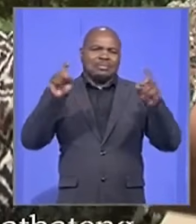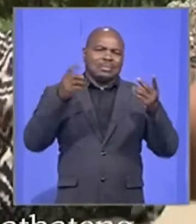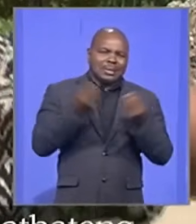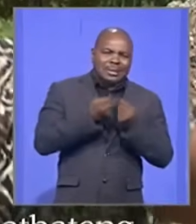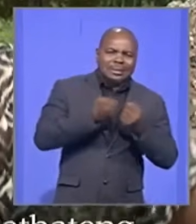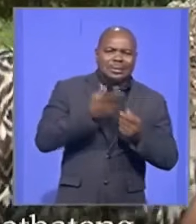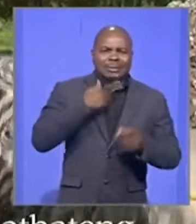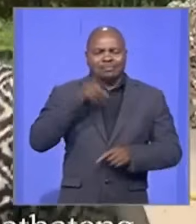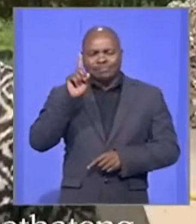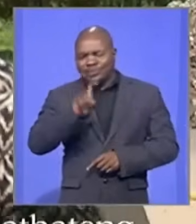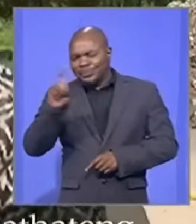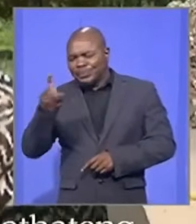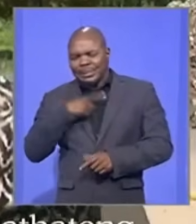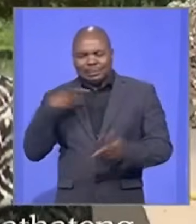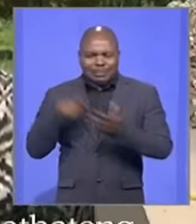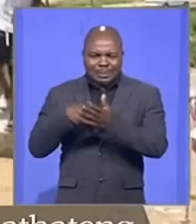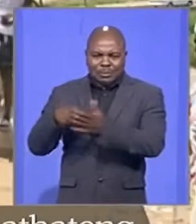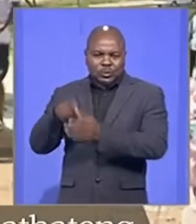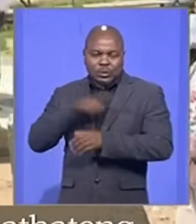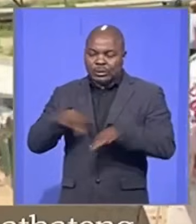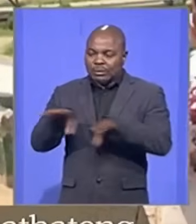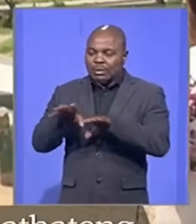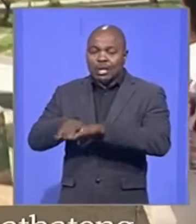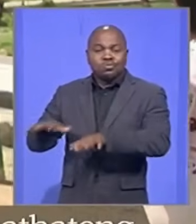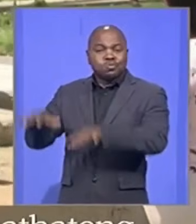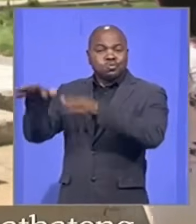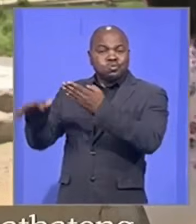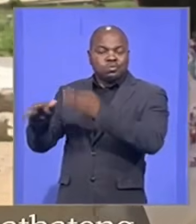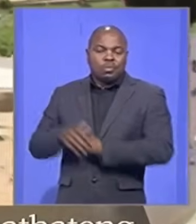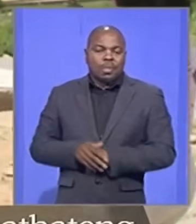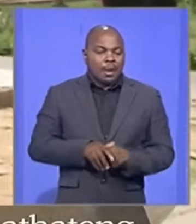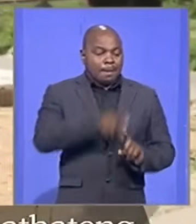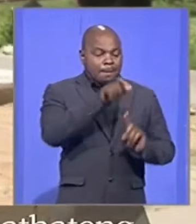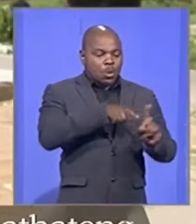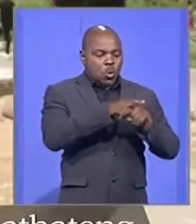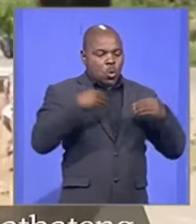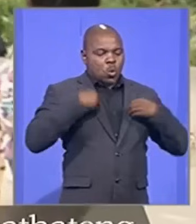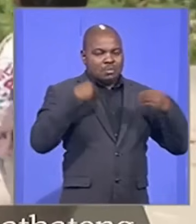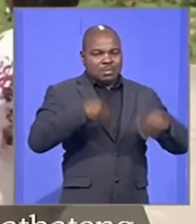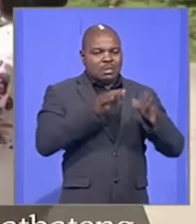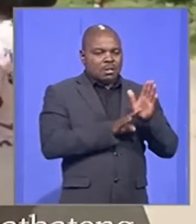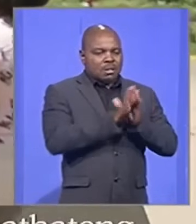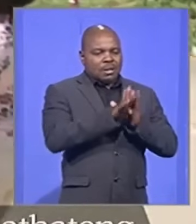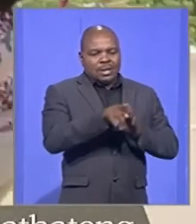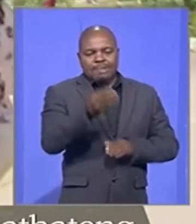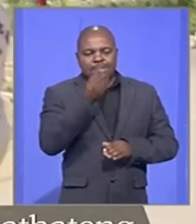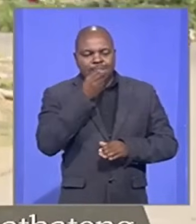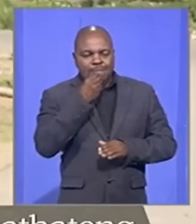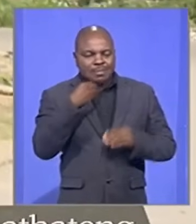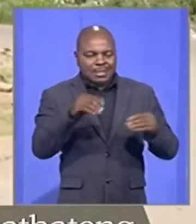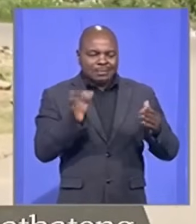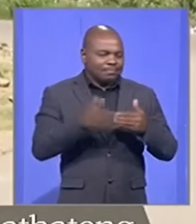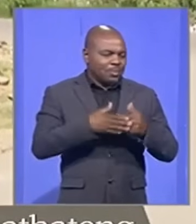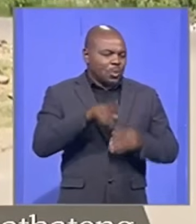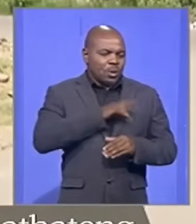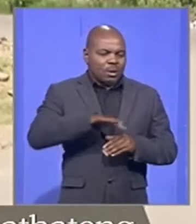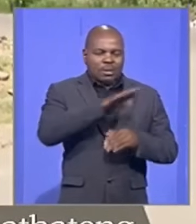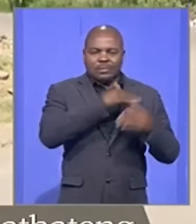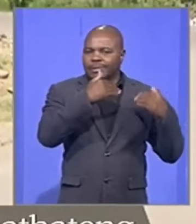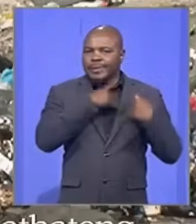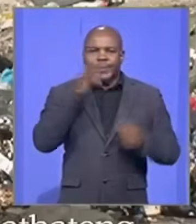di-what ditumo di-what ke taba tsa ditšhila tse. Mohwebi e mong ya thuthuhang o ile a kwala lebenkele la hae la dijo ho latela maemo a polokeho